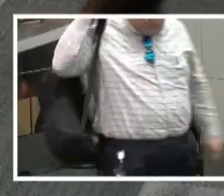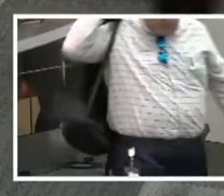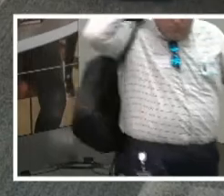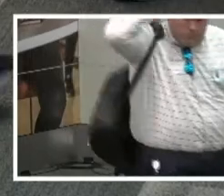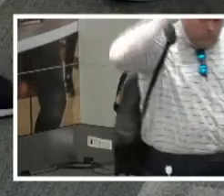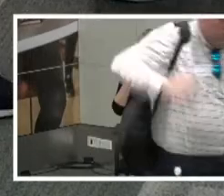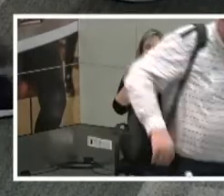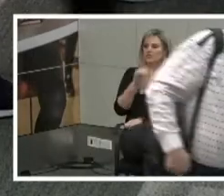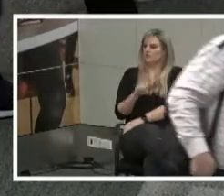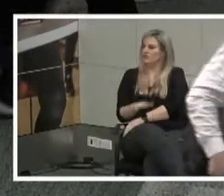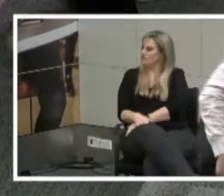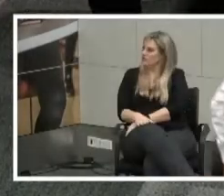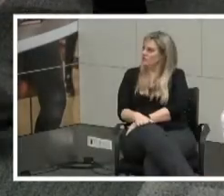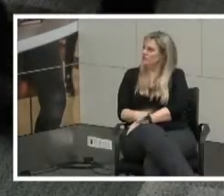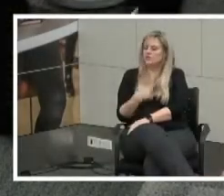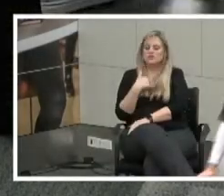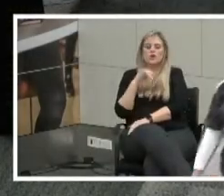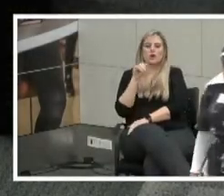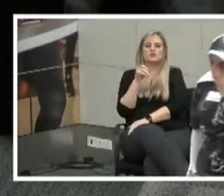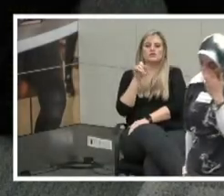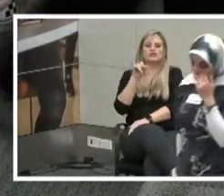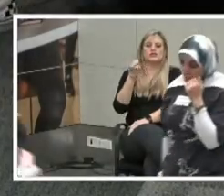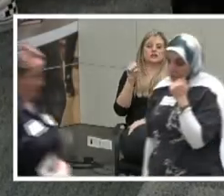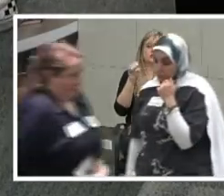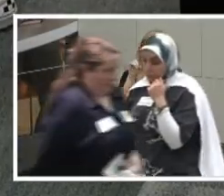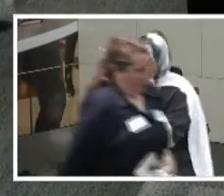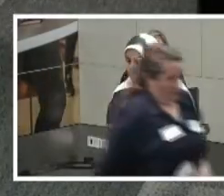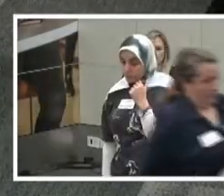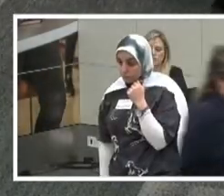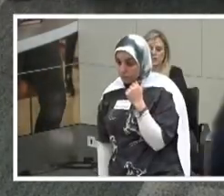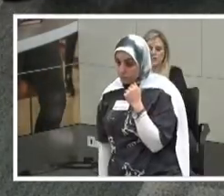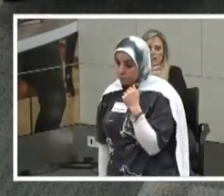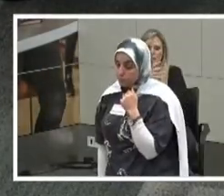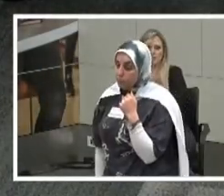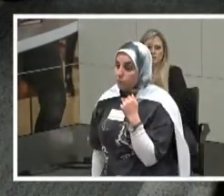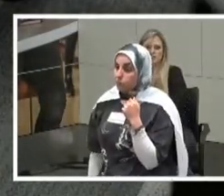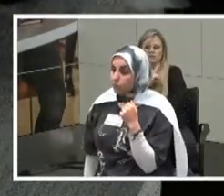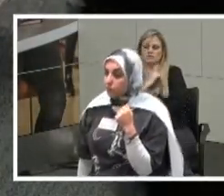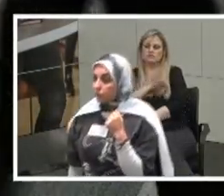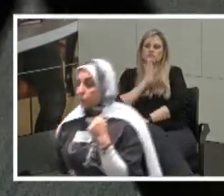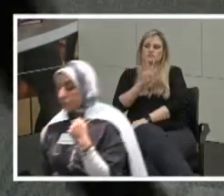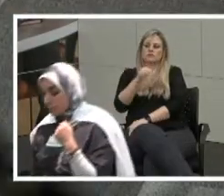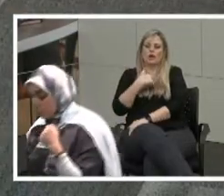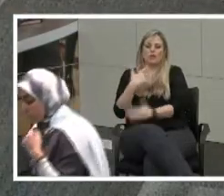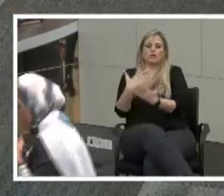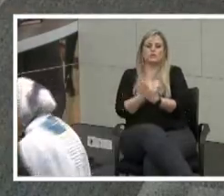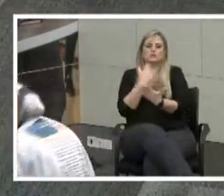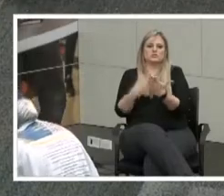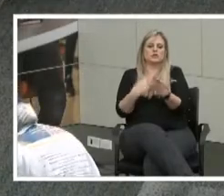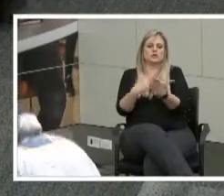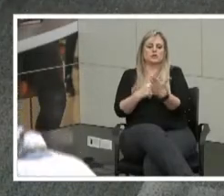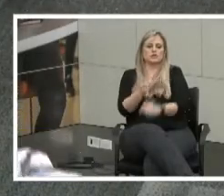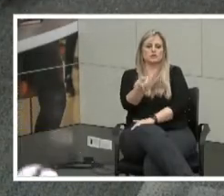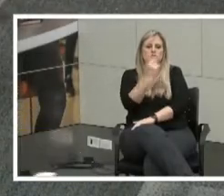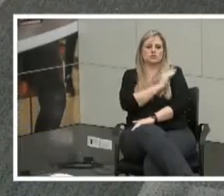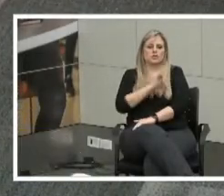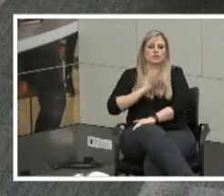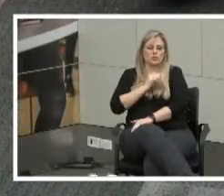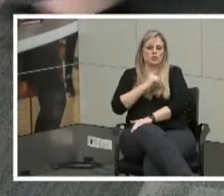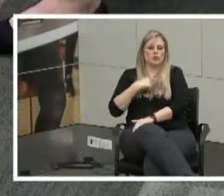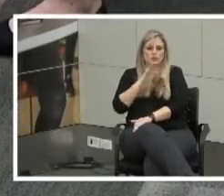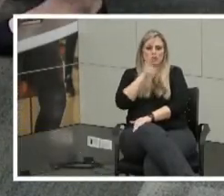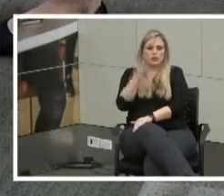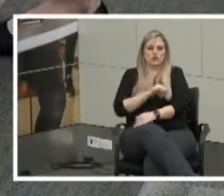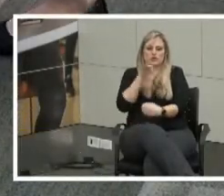you glad you're back I'm Jesse Dugan and I am Mom I'm a mom to Twin four-year-olds I'd like to talk about two of the board members I would never